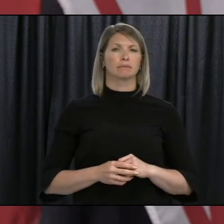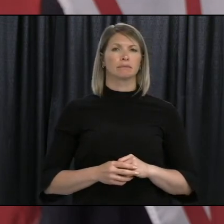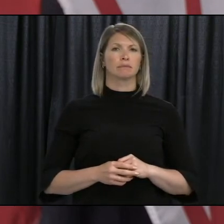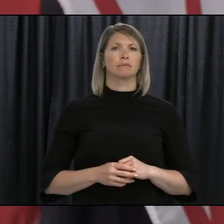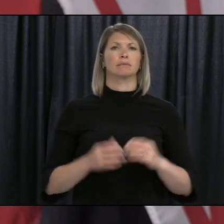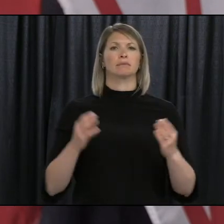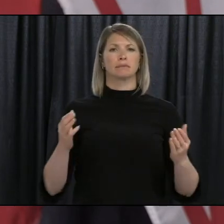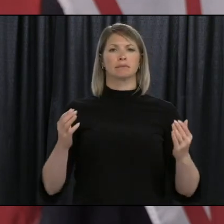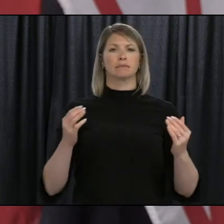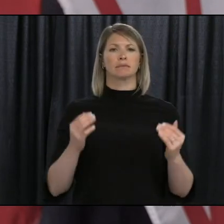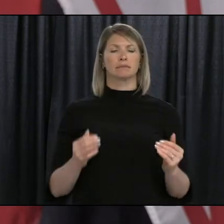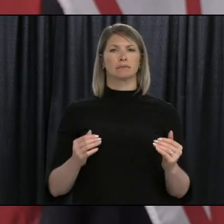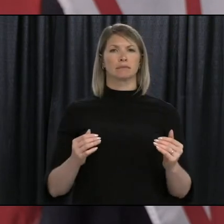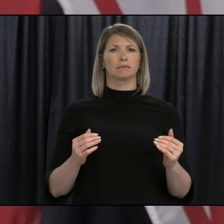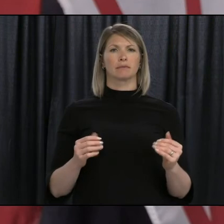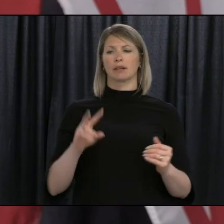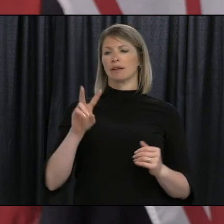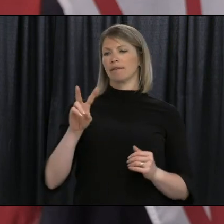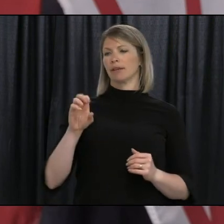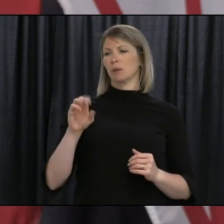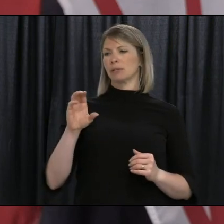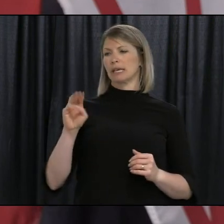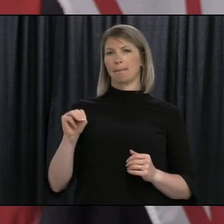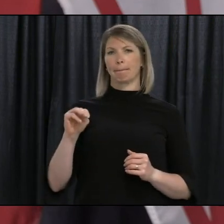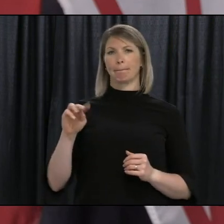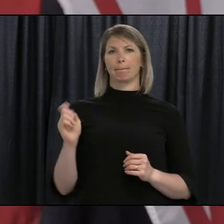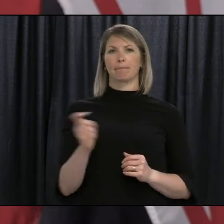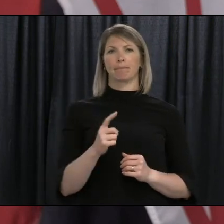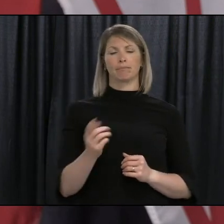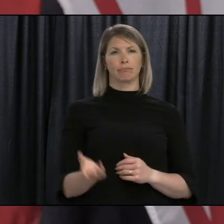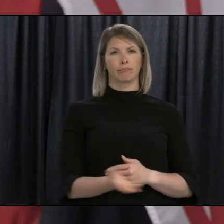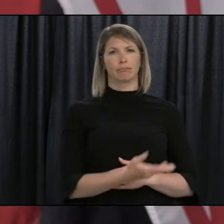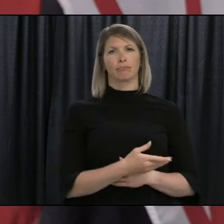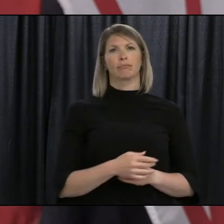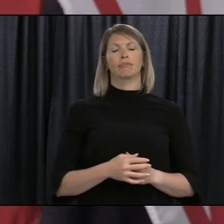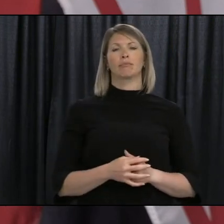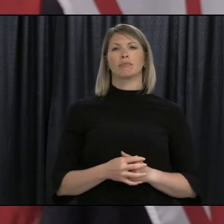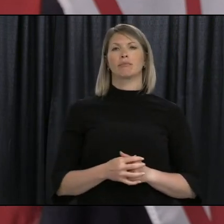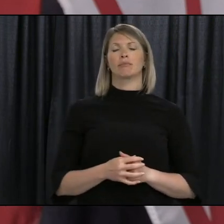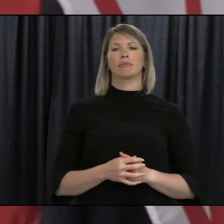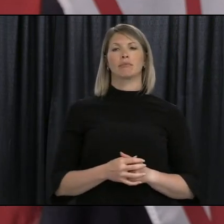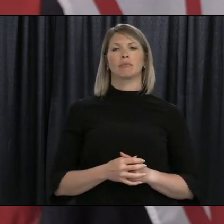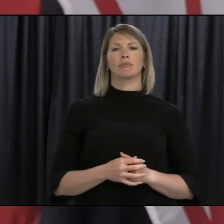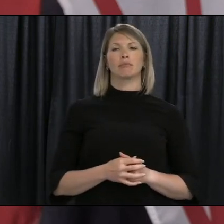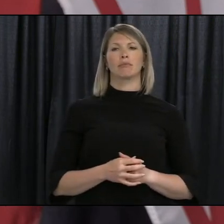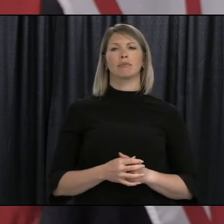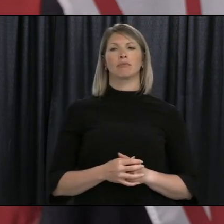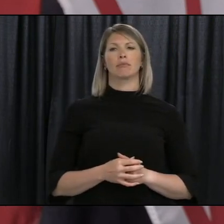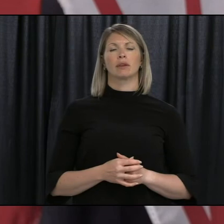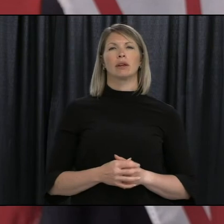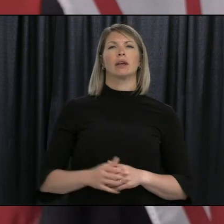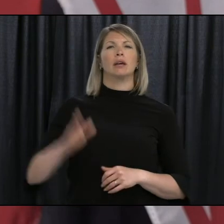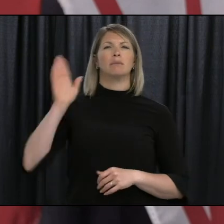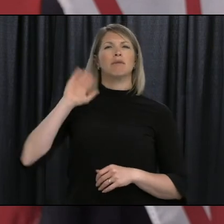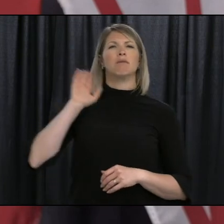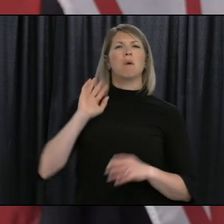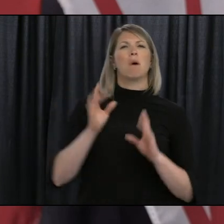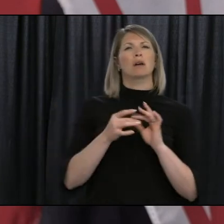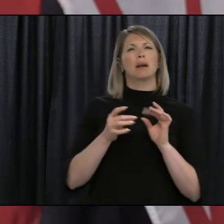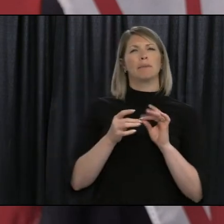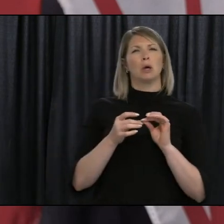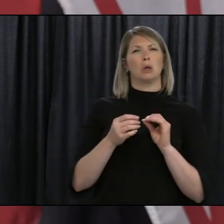Next on the line, we have Brian Medora with the OCM. Please go ahead. Earlier, Minister, you spoke of the new way of doing business, and obvious reference